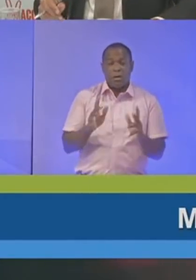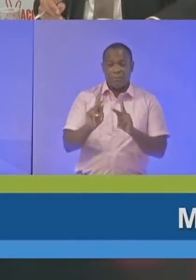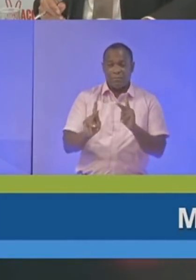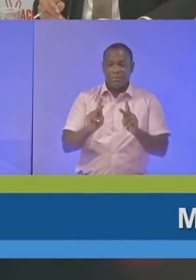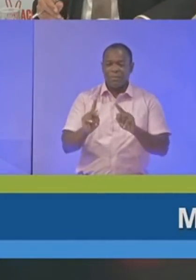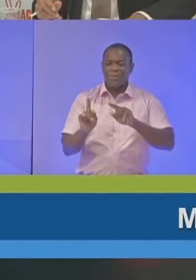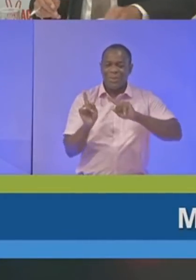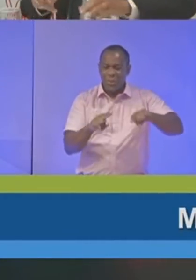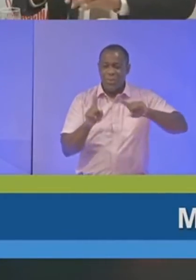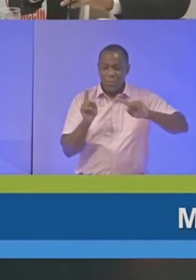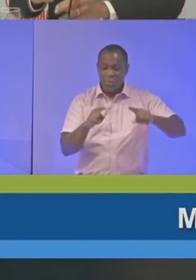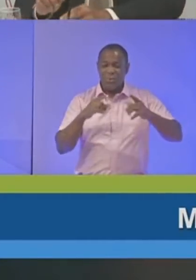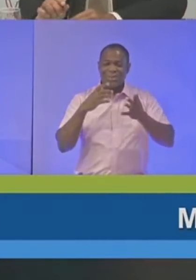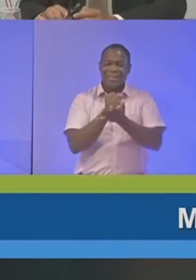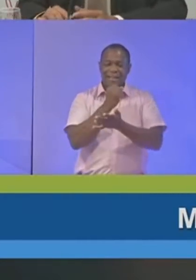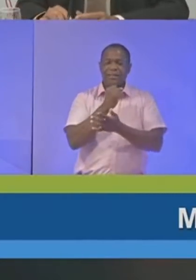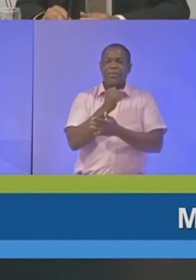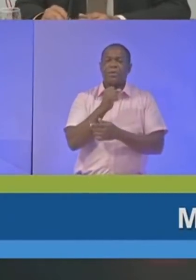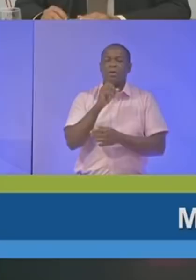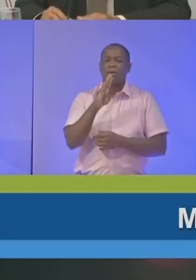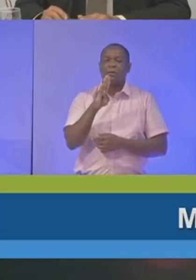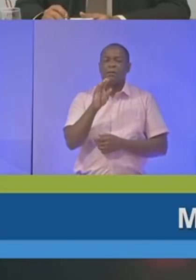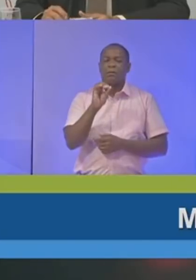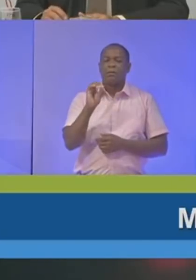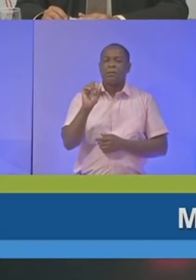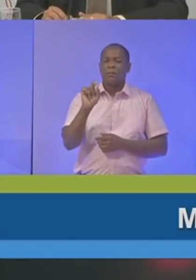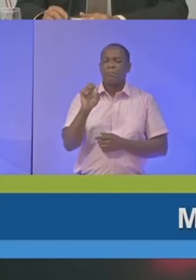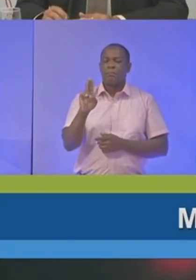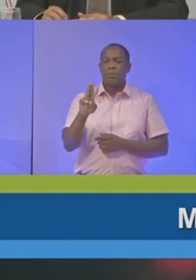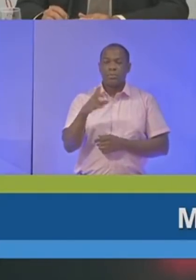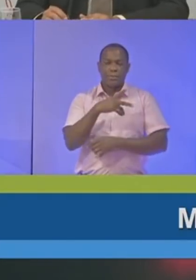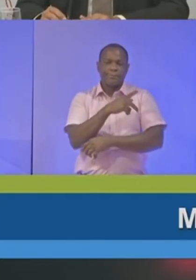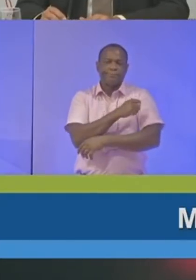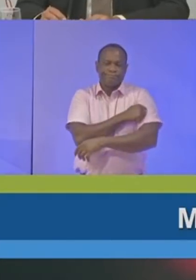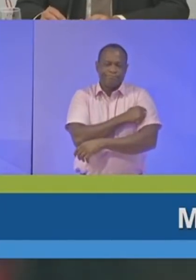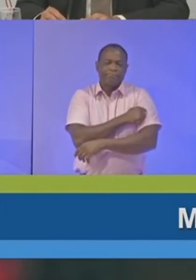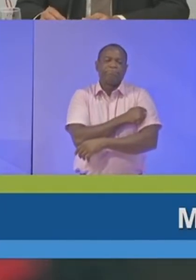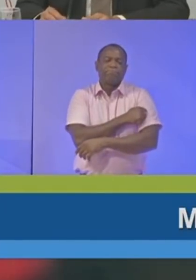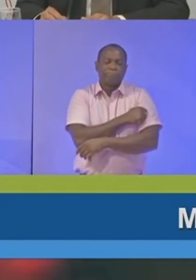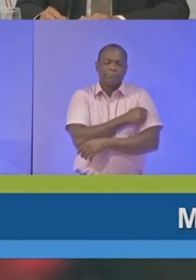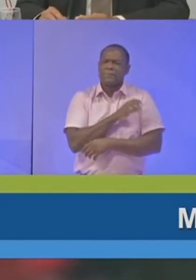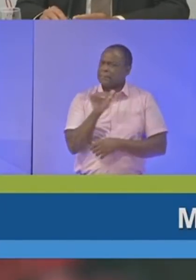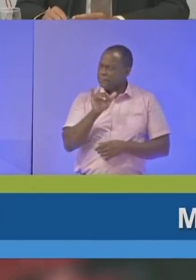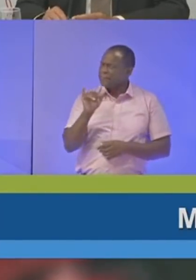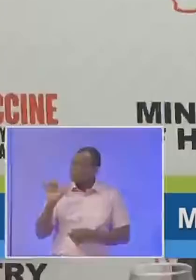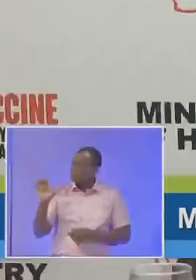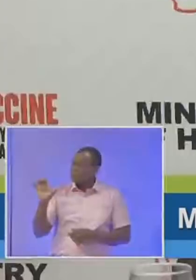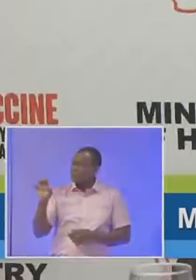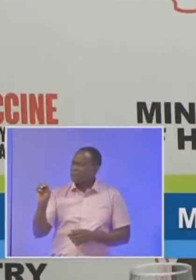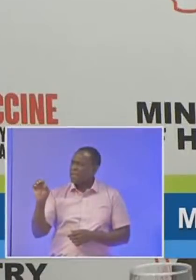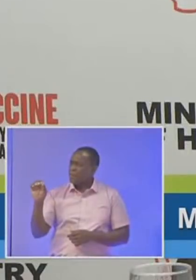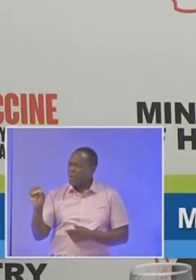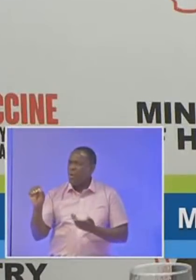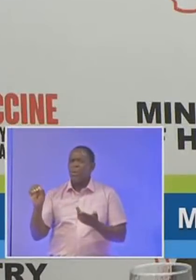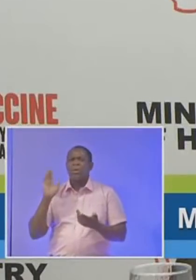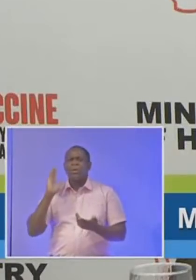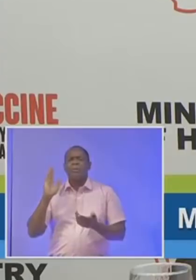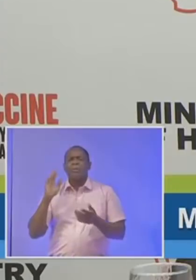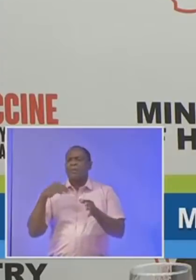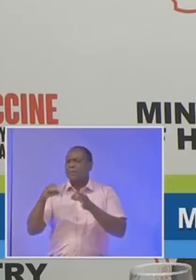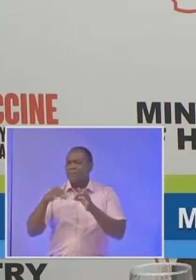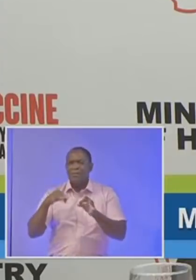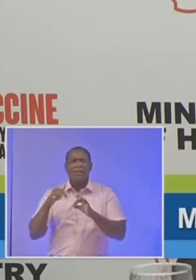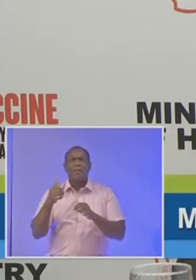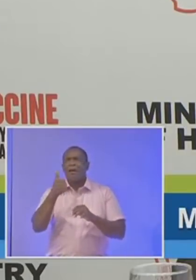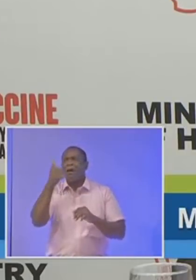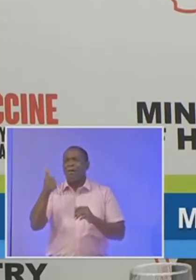come in for their boosters. As the CMO will tell you, and all the experts in this field, one